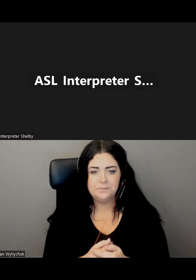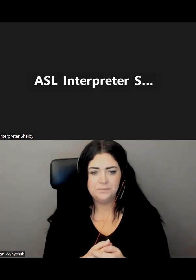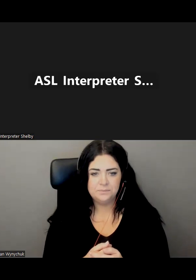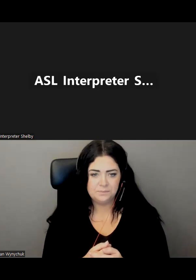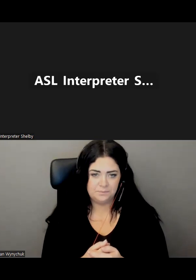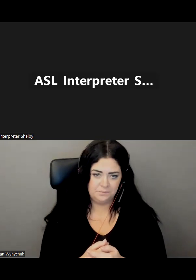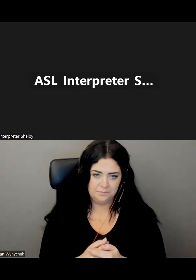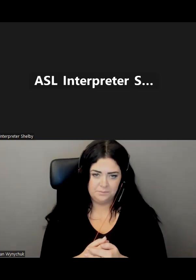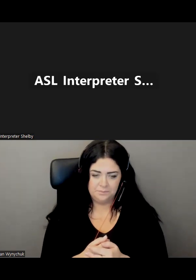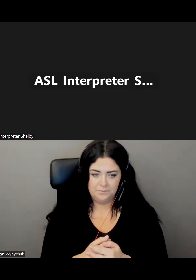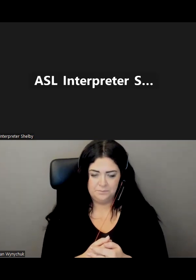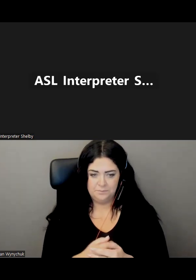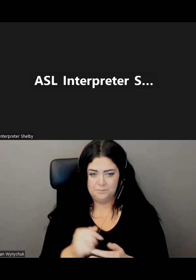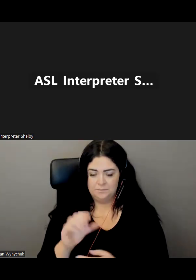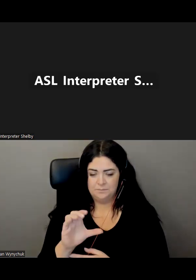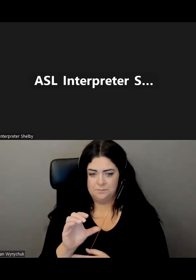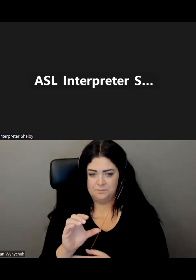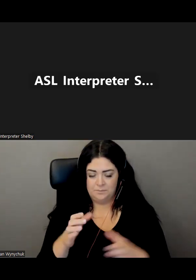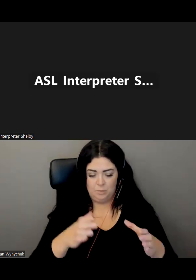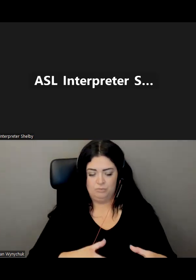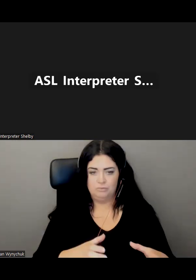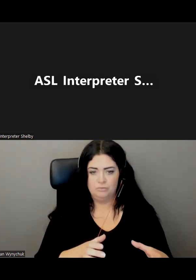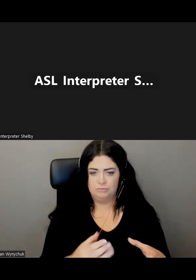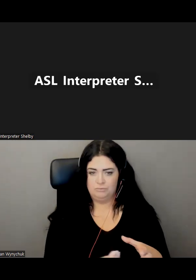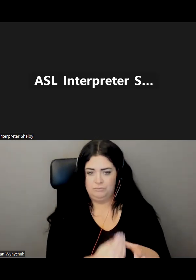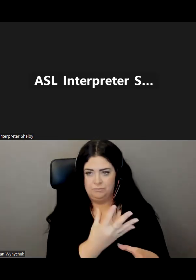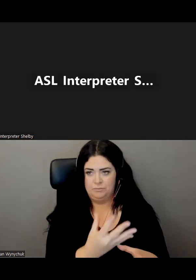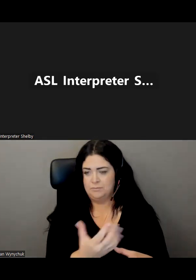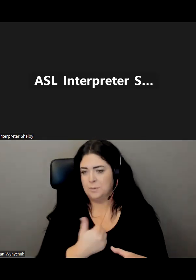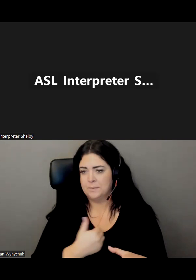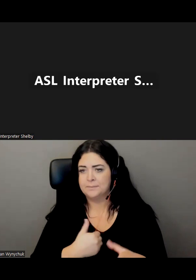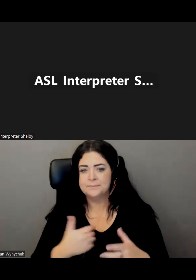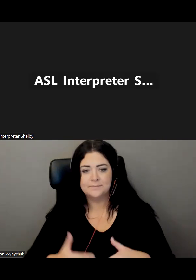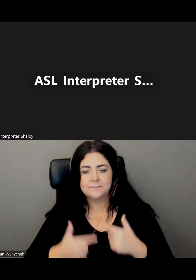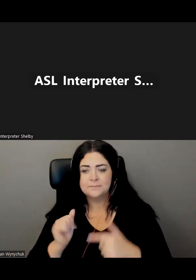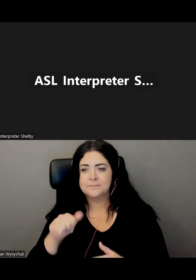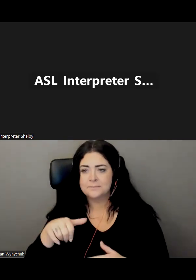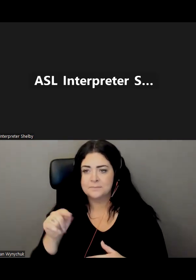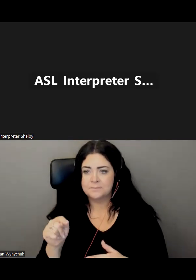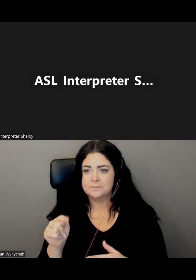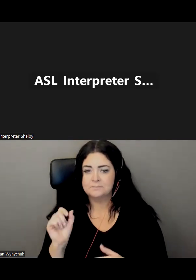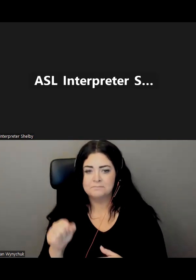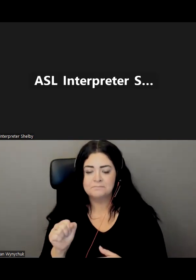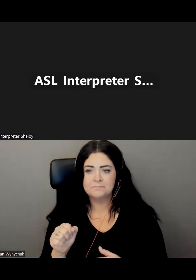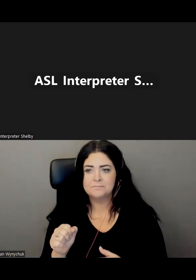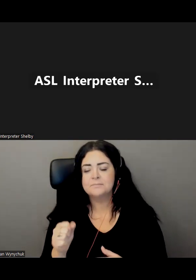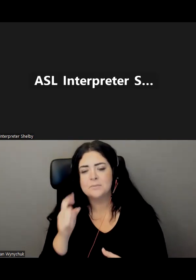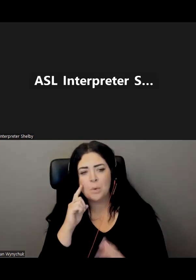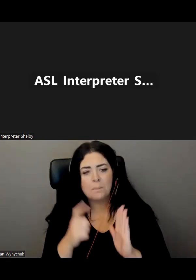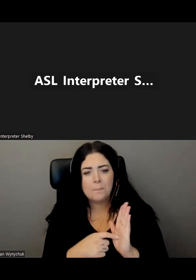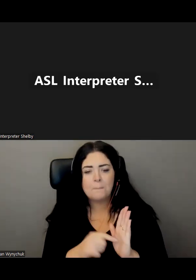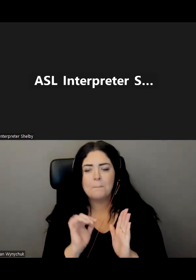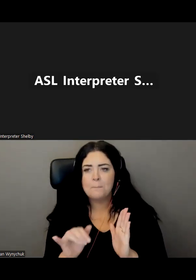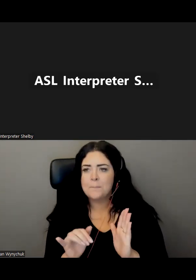So container growing is something that I really love. Living in an apartment, I have found that sometimes you